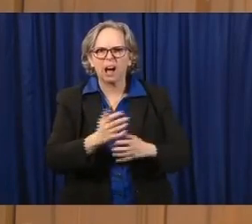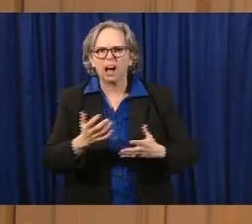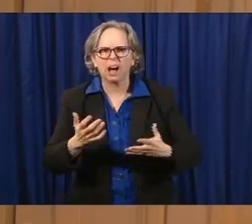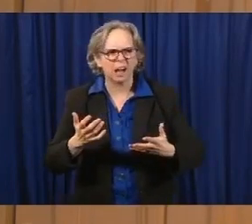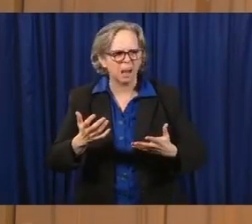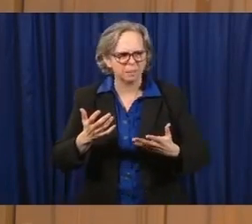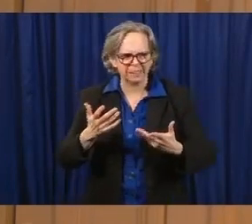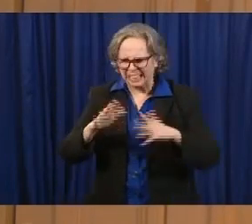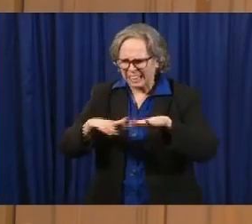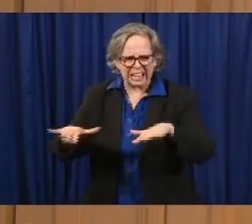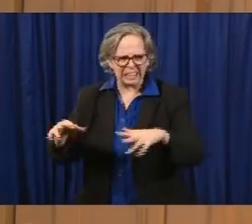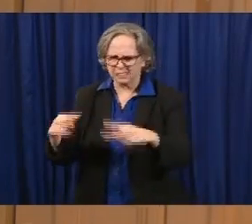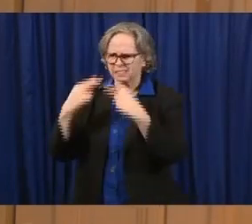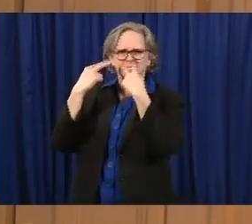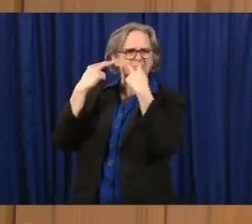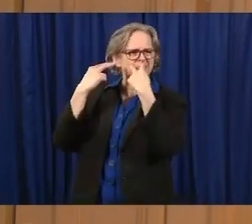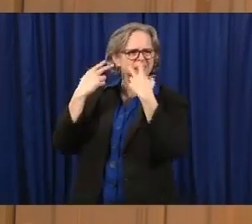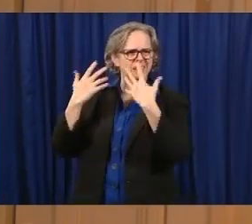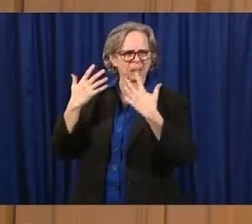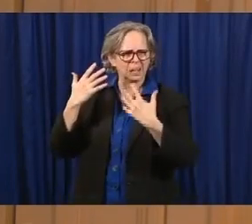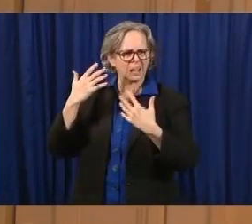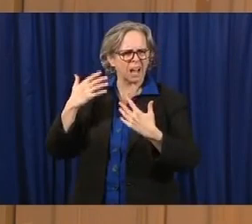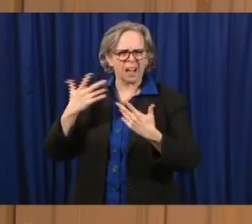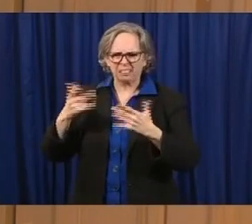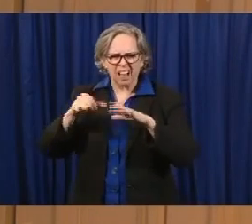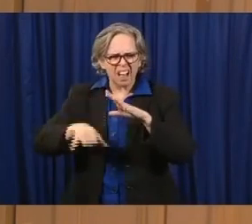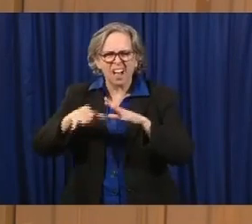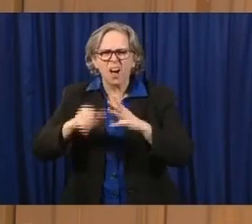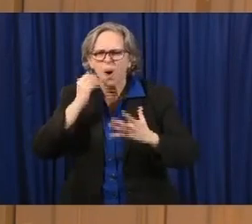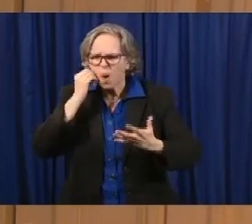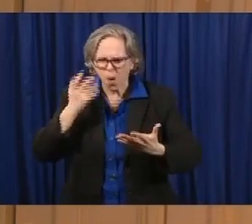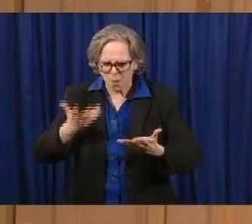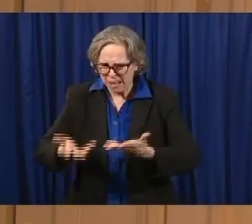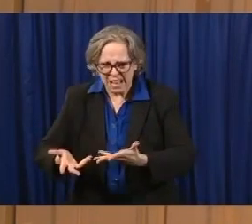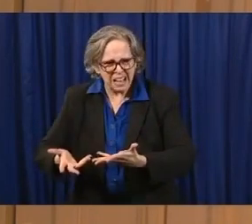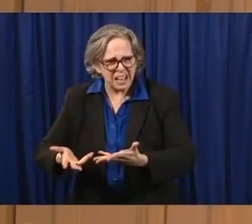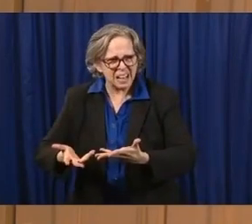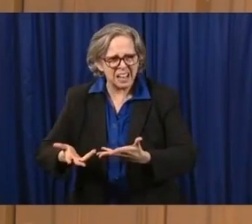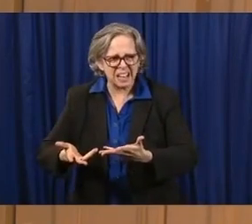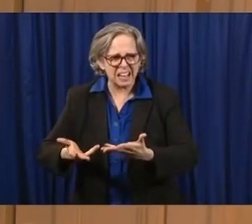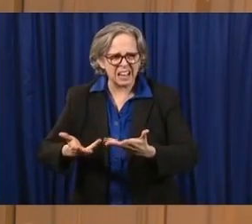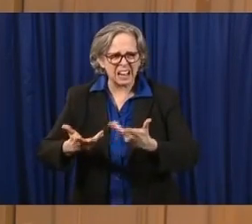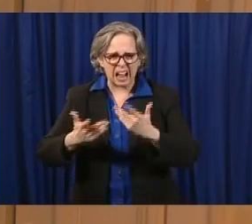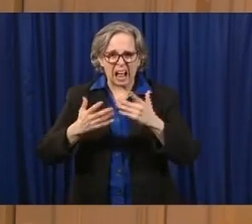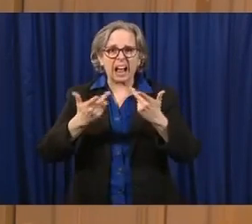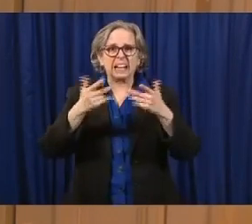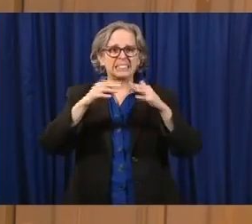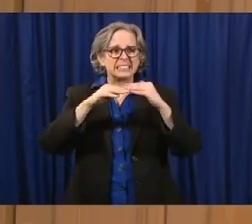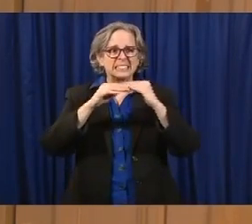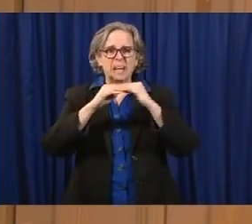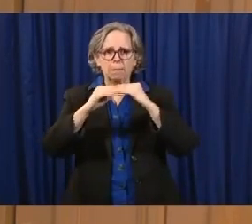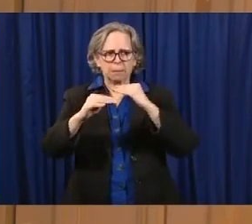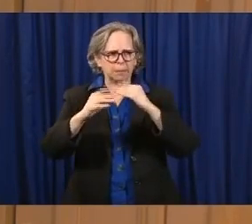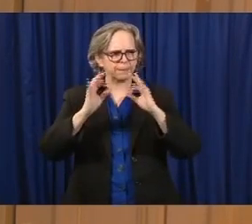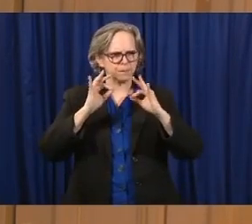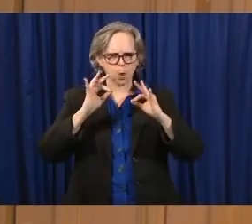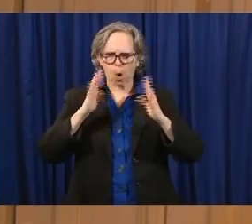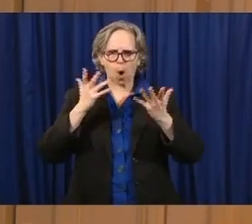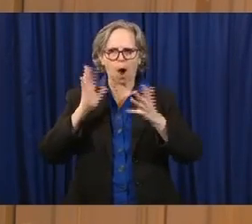know are at home, that they don't have the stability that they used to get from school in hard